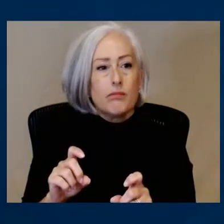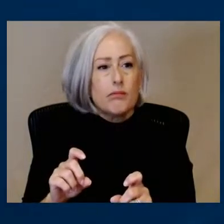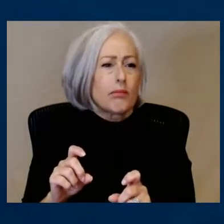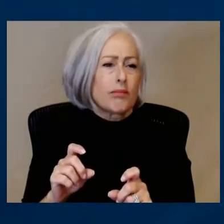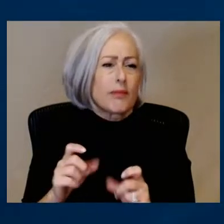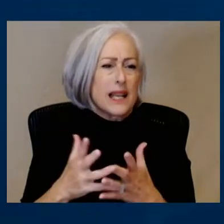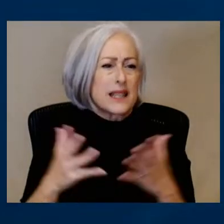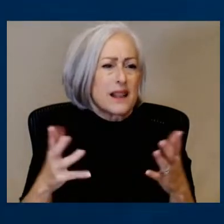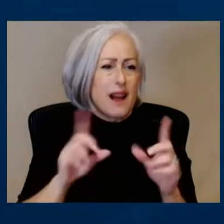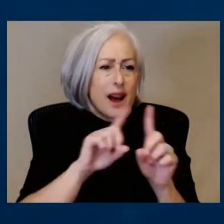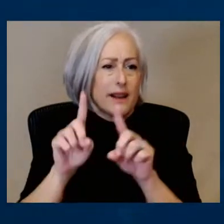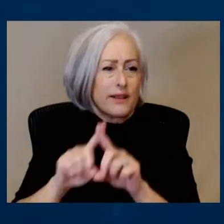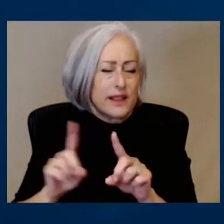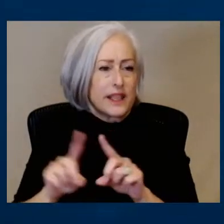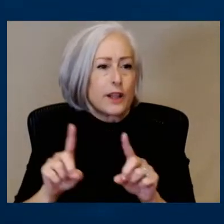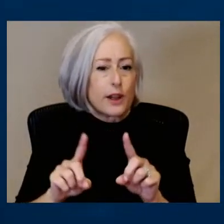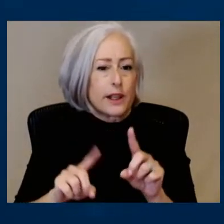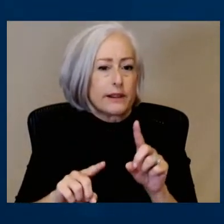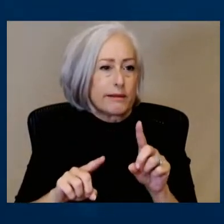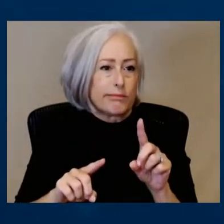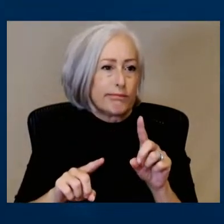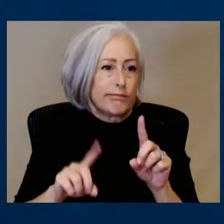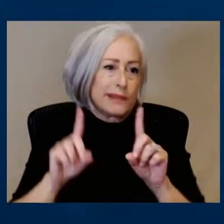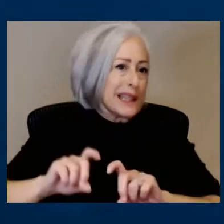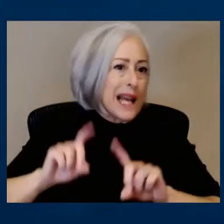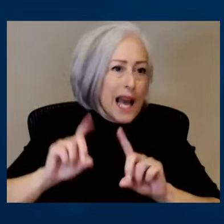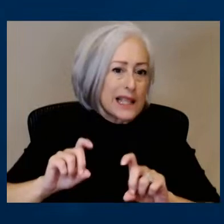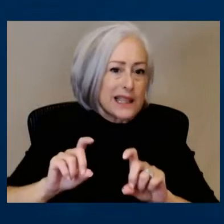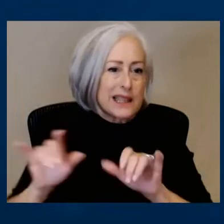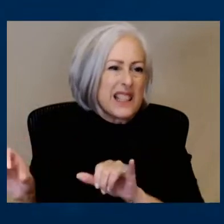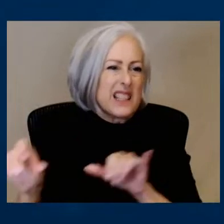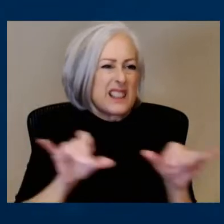a variety of tests that are very similar,